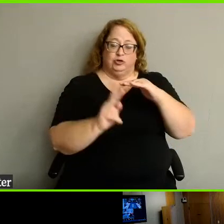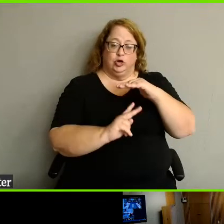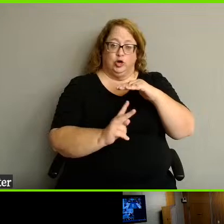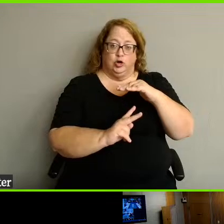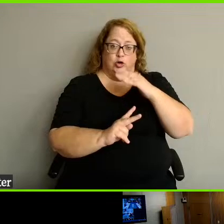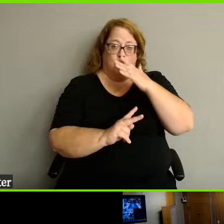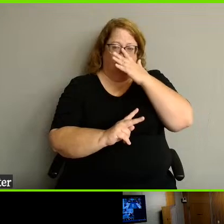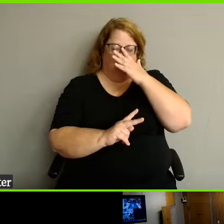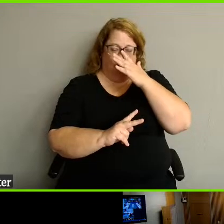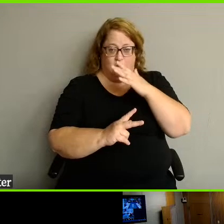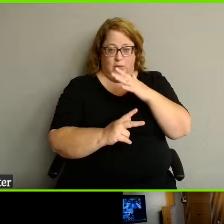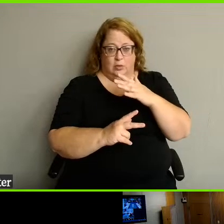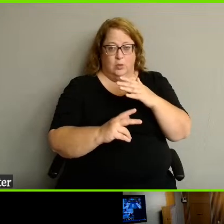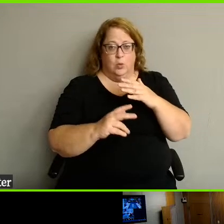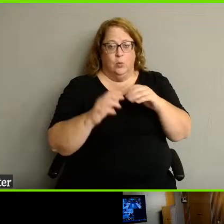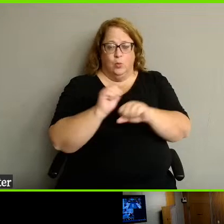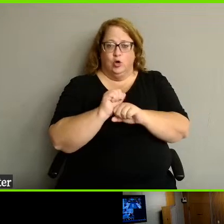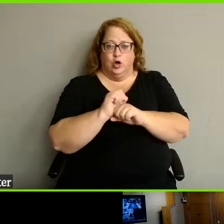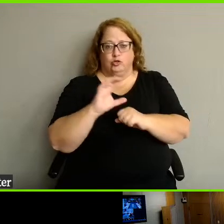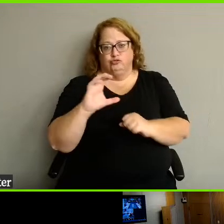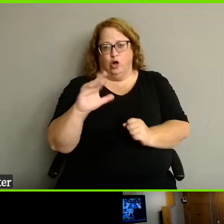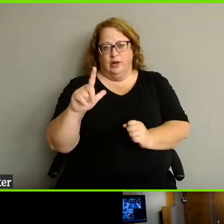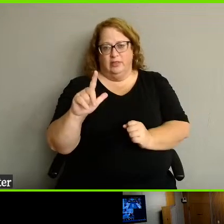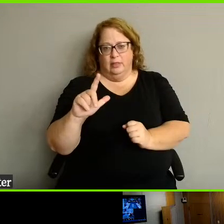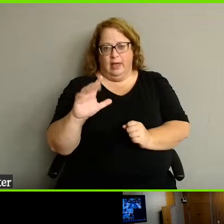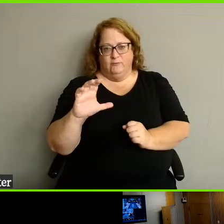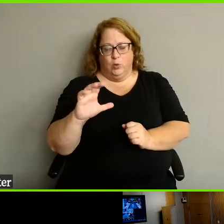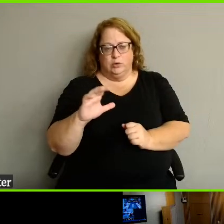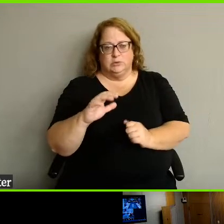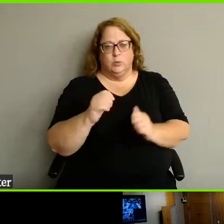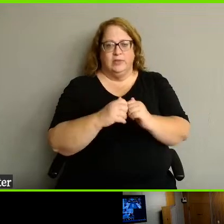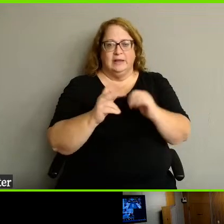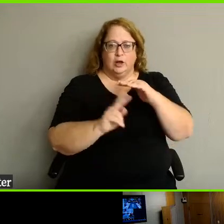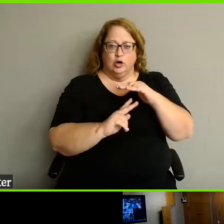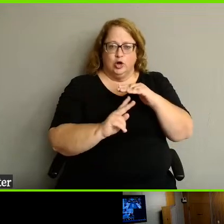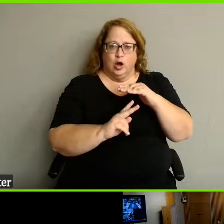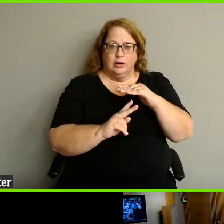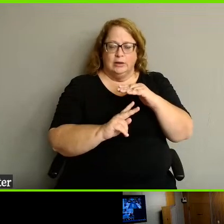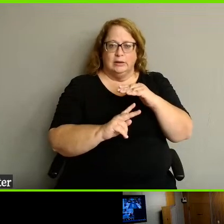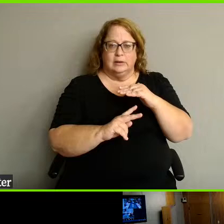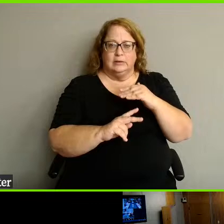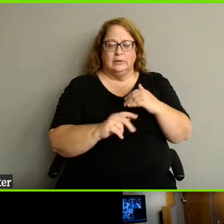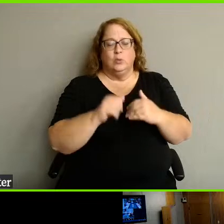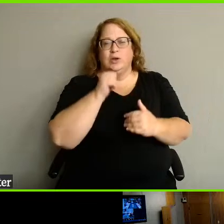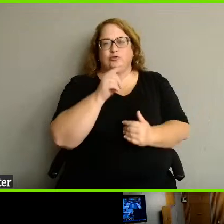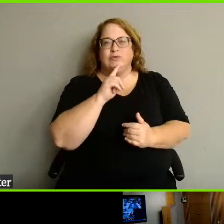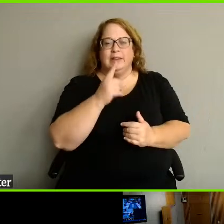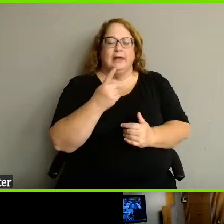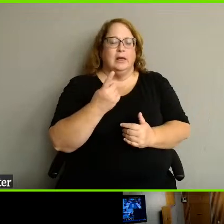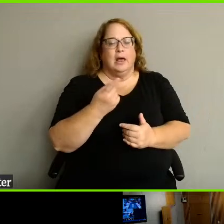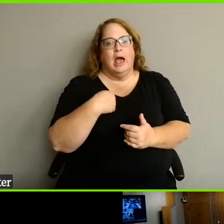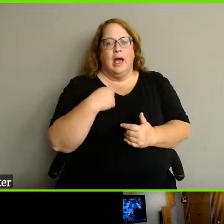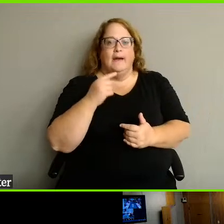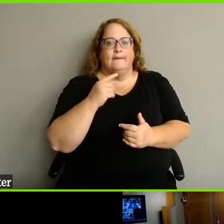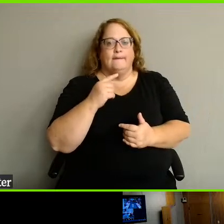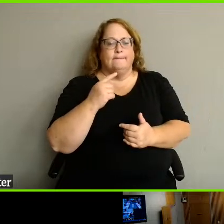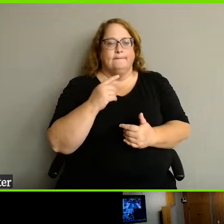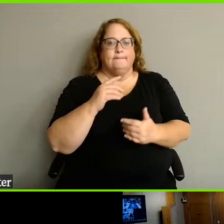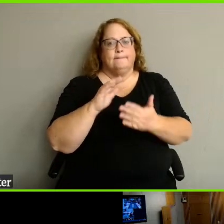kindergartners, school counselors, we wanted to do charting a life with the kindergartners, and they could have. And it wasn't really so much, I'm going to be